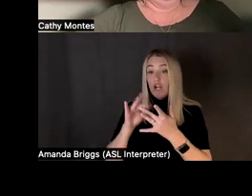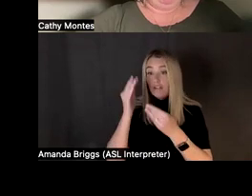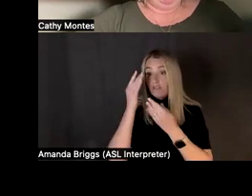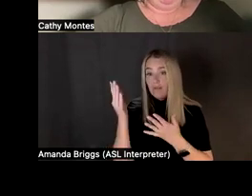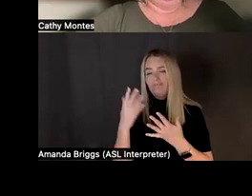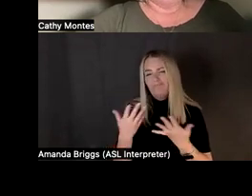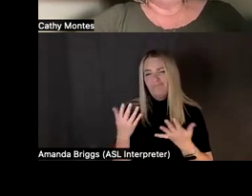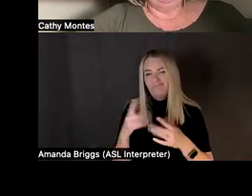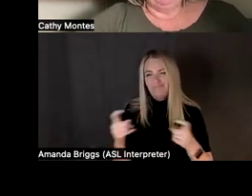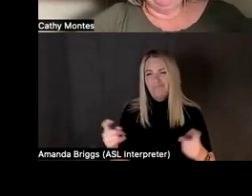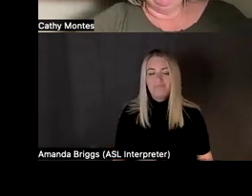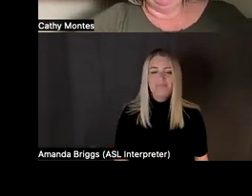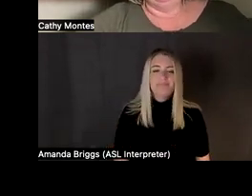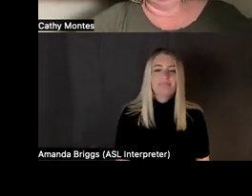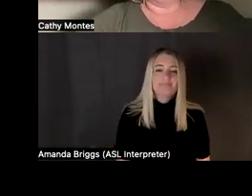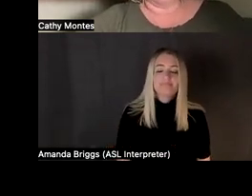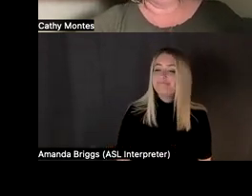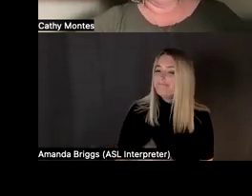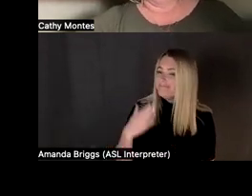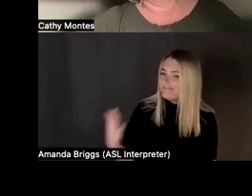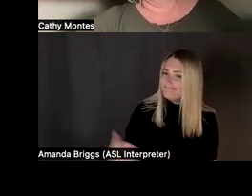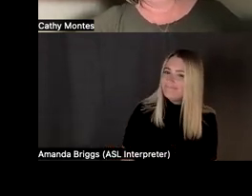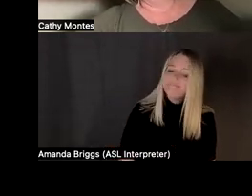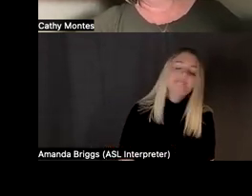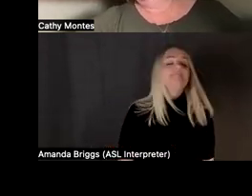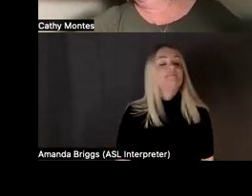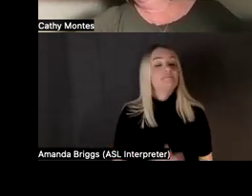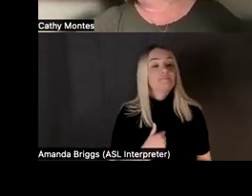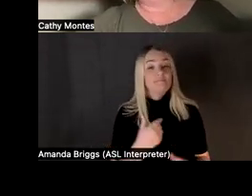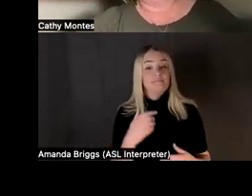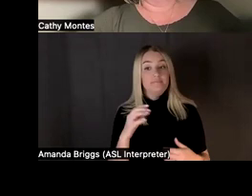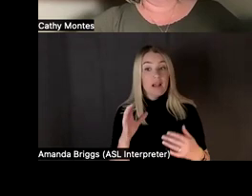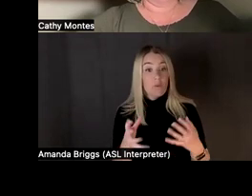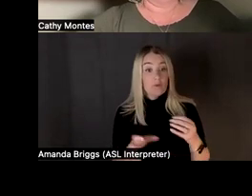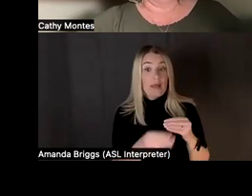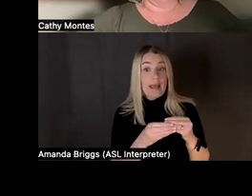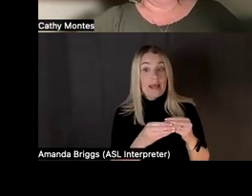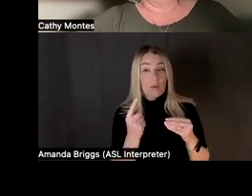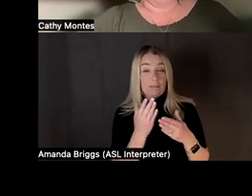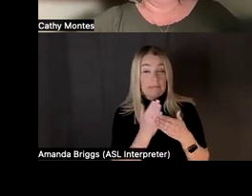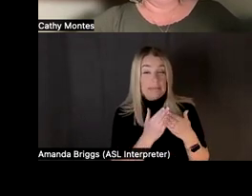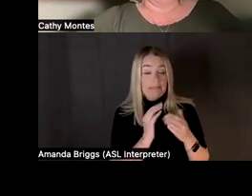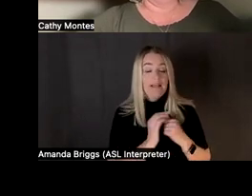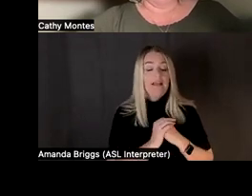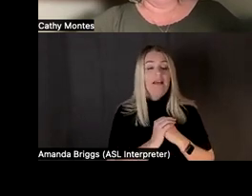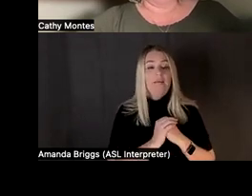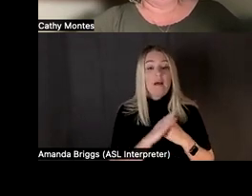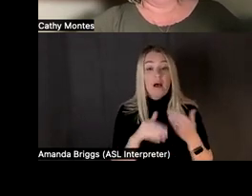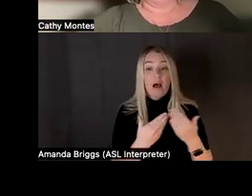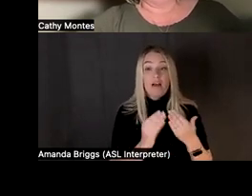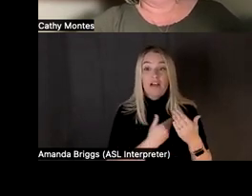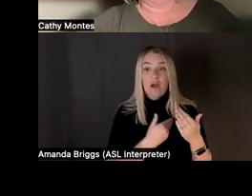cetera. Great, thank you, Dr. Shredder. I do want to add just one little piece to that, is that all of our common